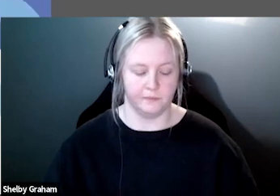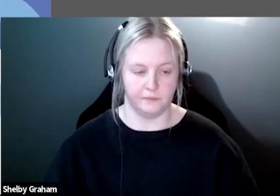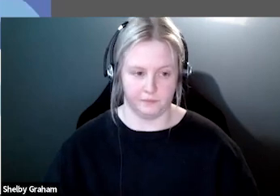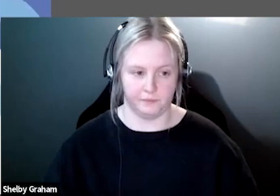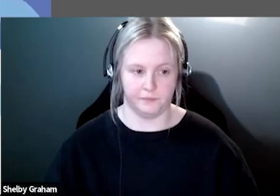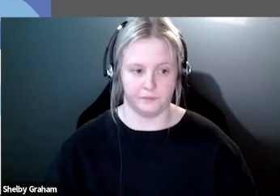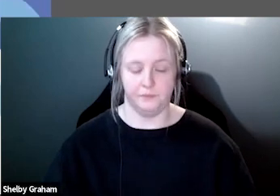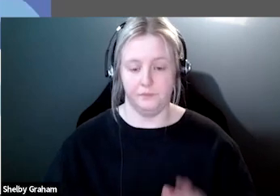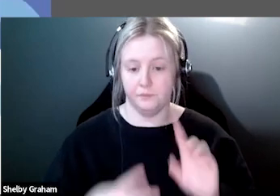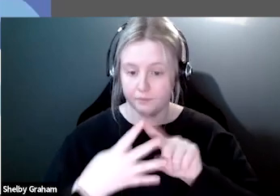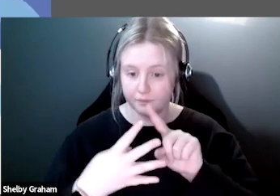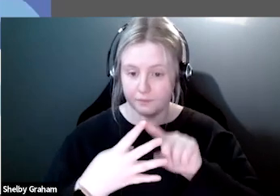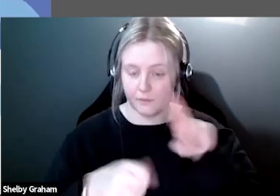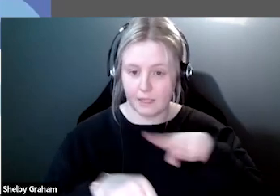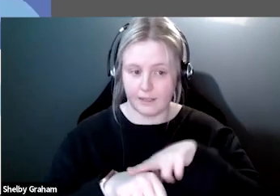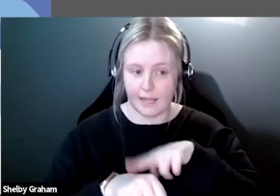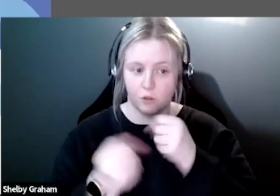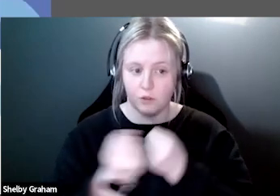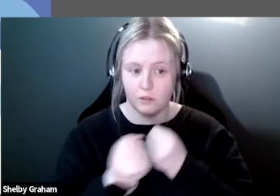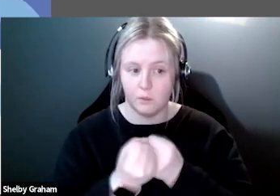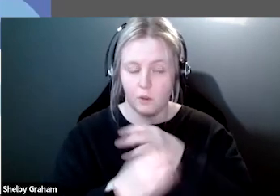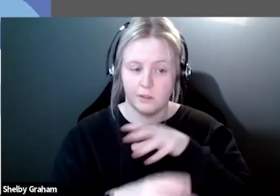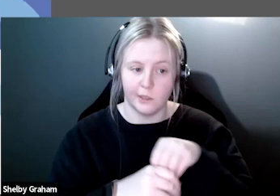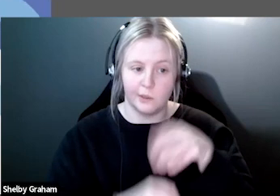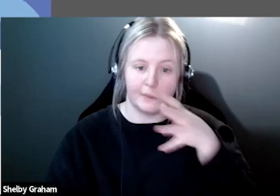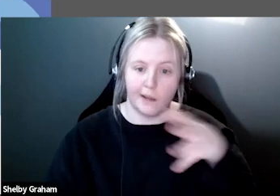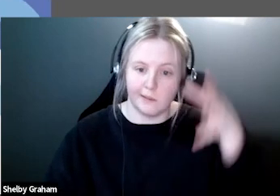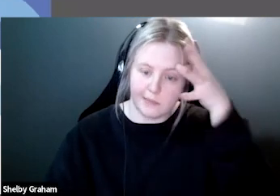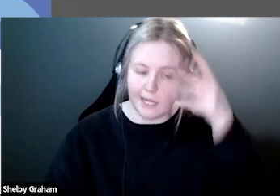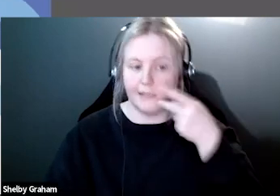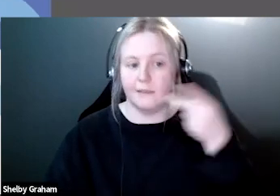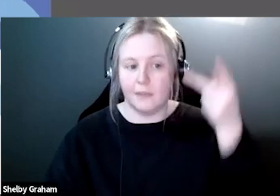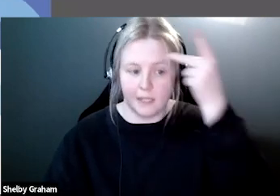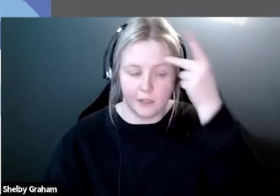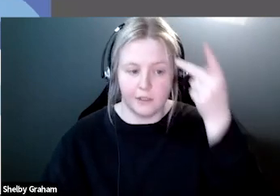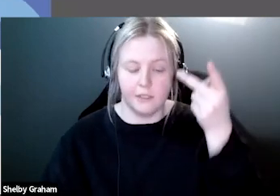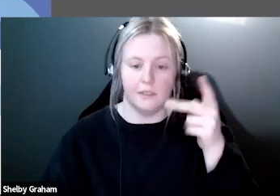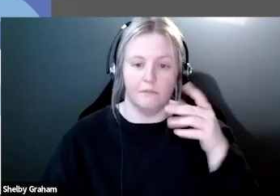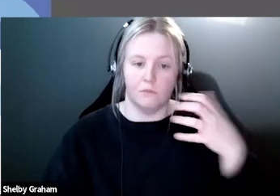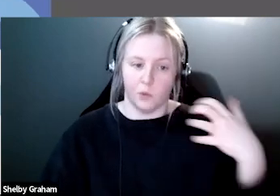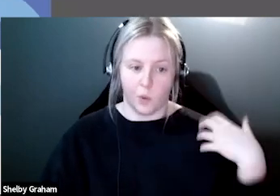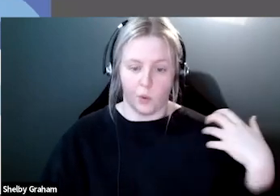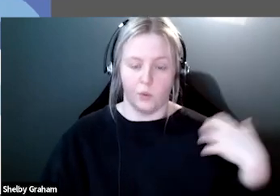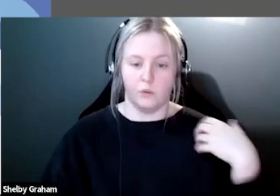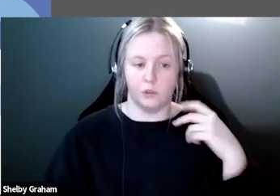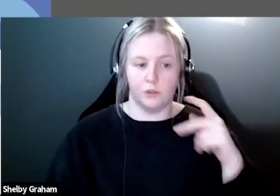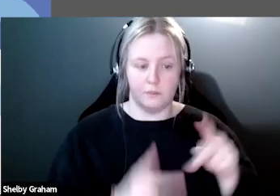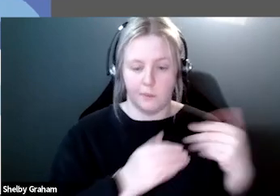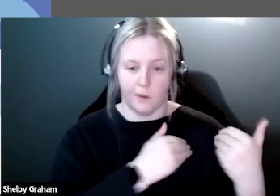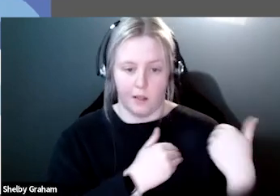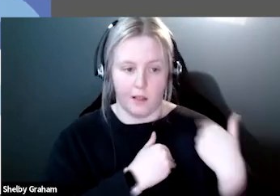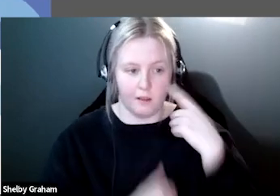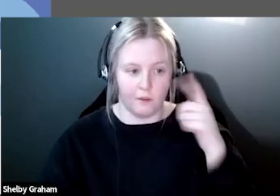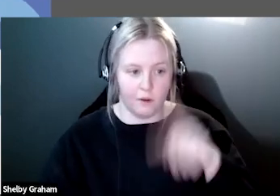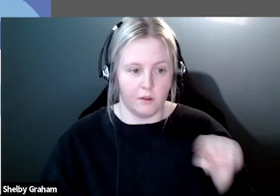Natural supports includes involving guardians, but also professionals such as career coaches to help participants develop the skills necessary for